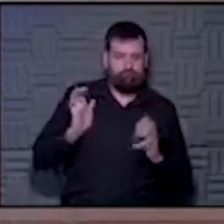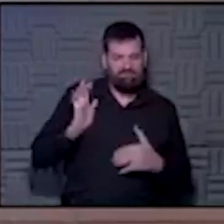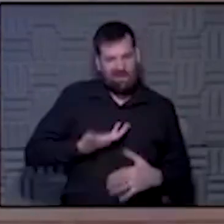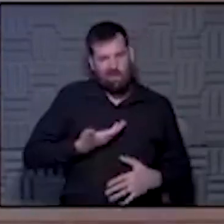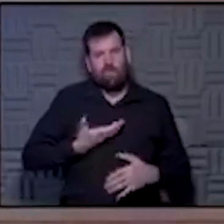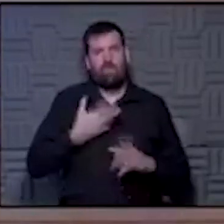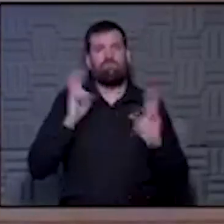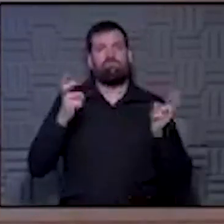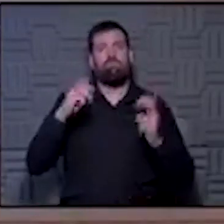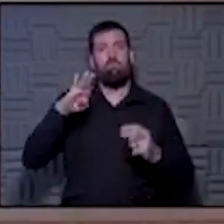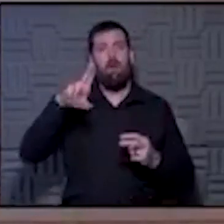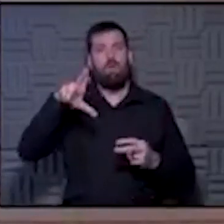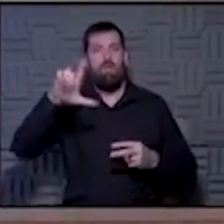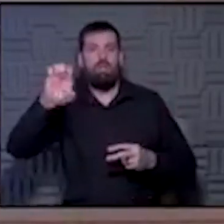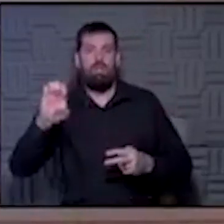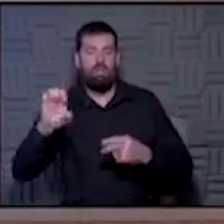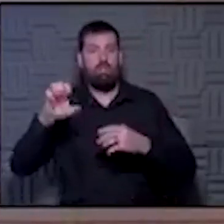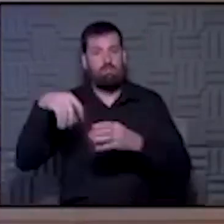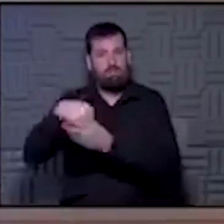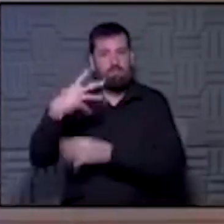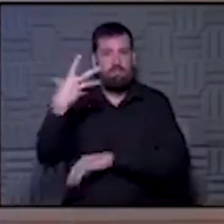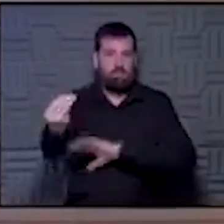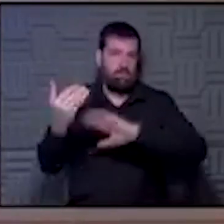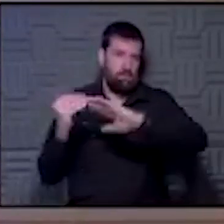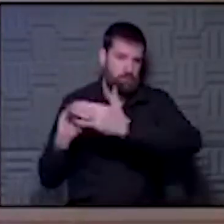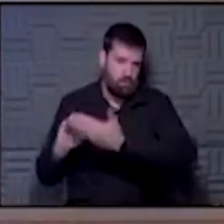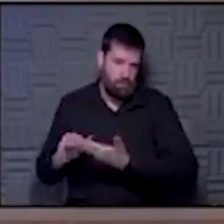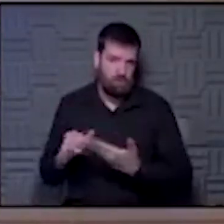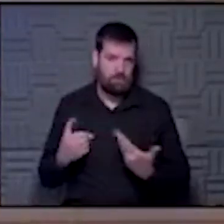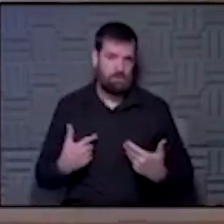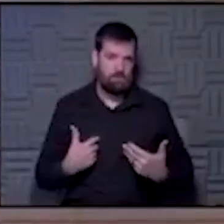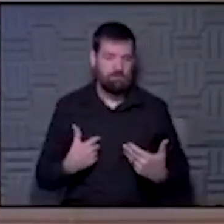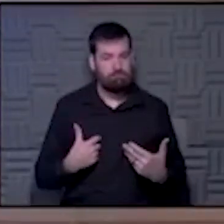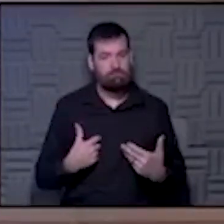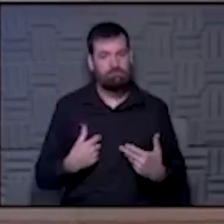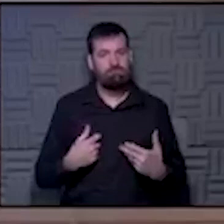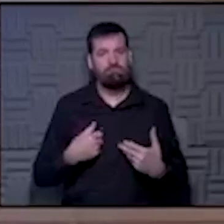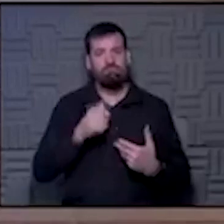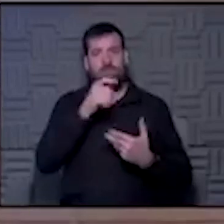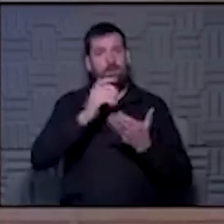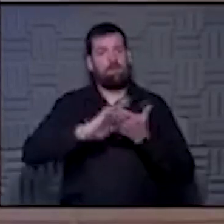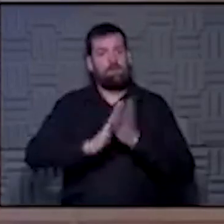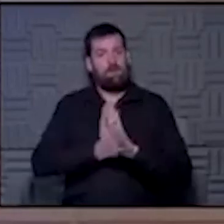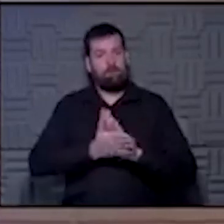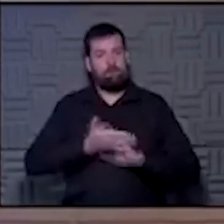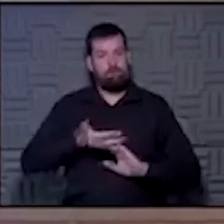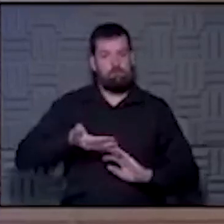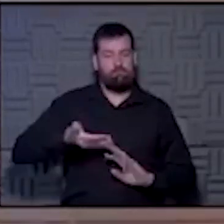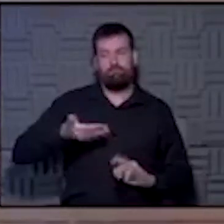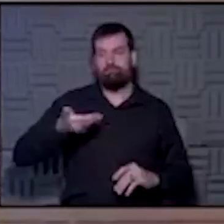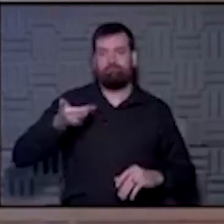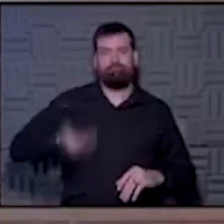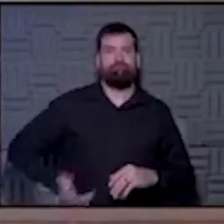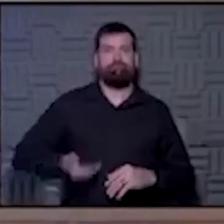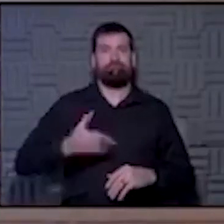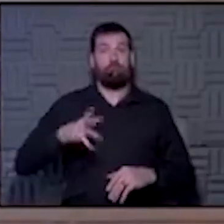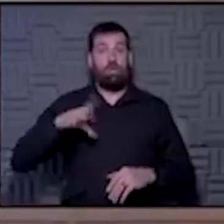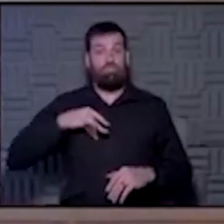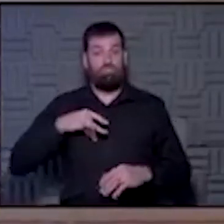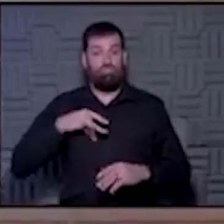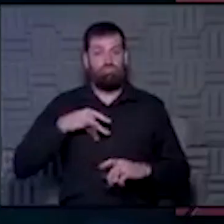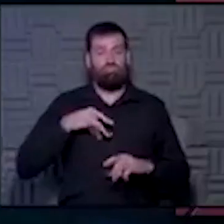whenever possible out in the community so that we don't act as the person who brings something